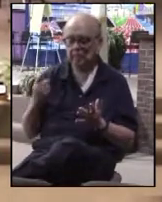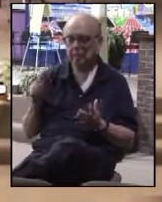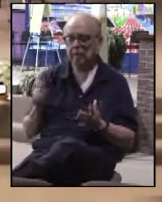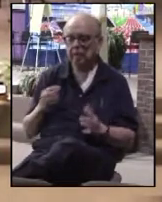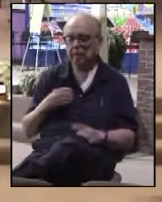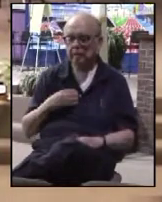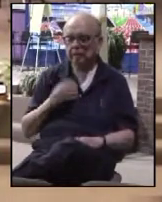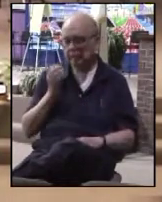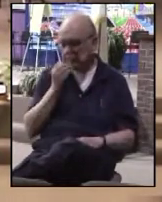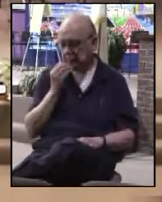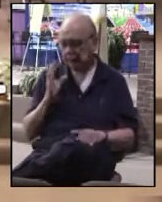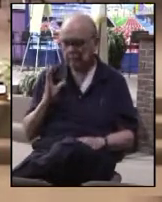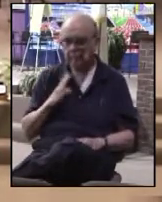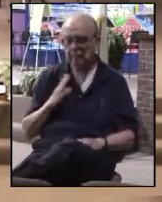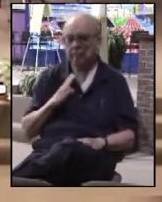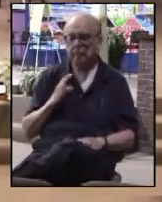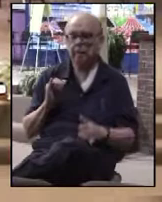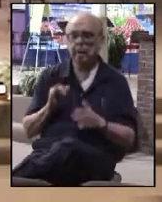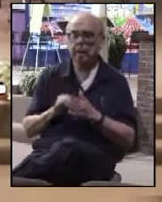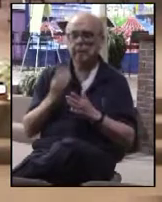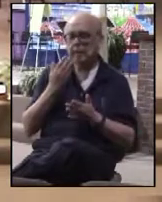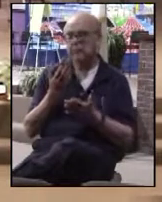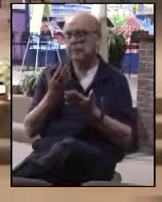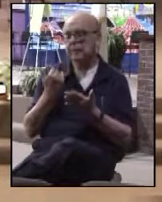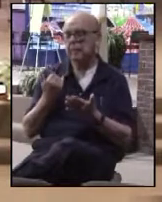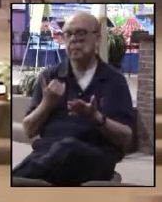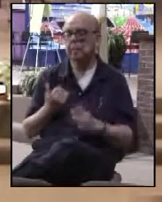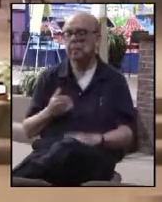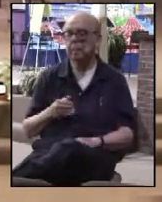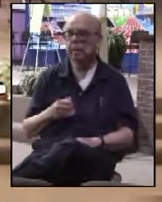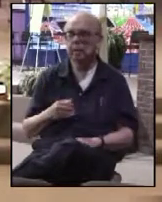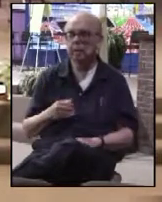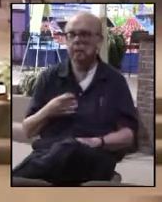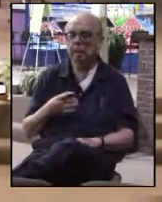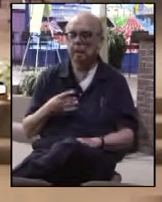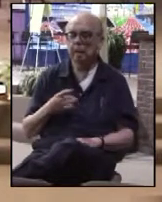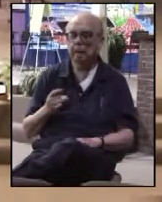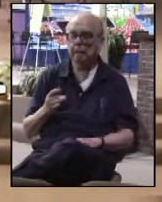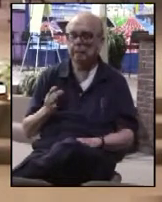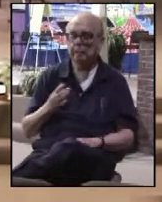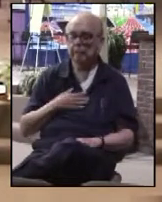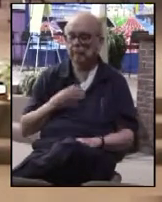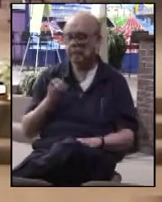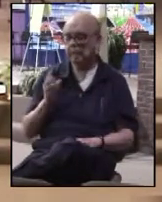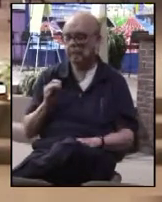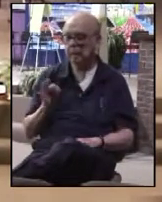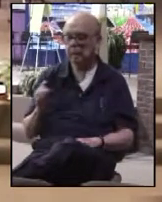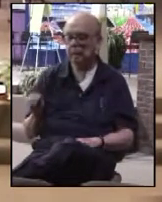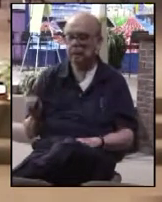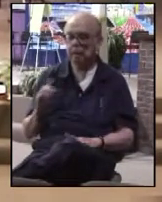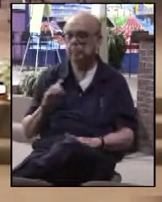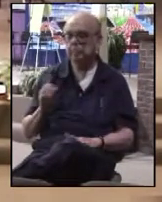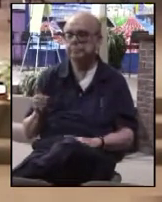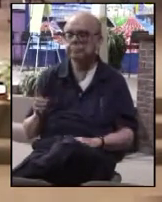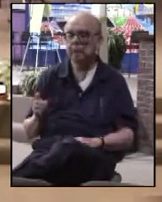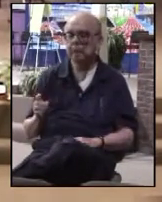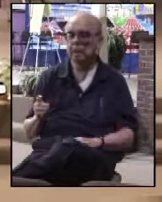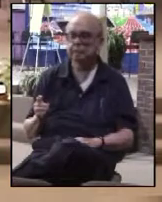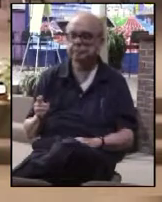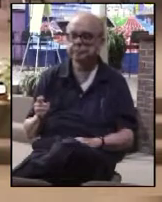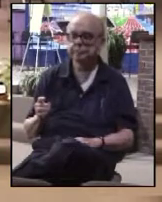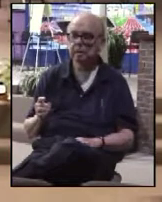and that's okay I know that ahead of time but I like my food and so we'll go there so